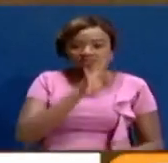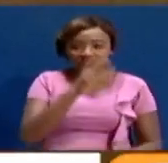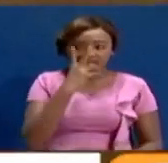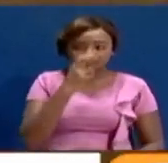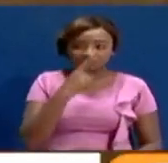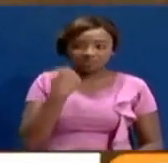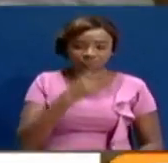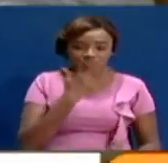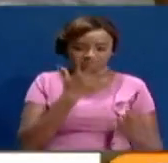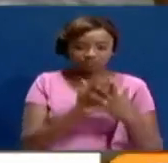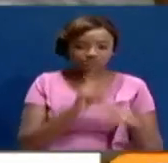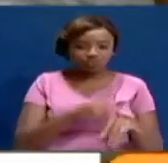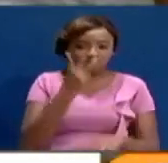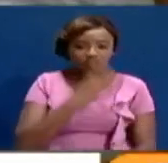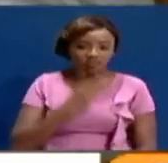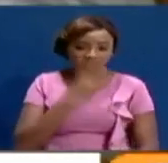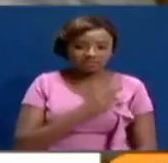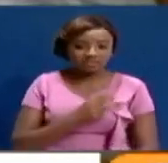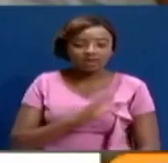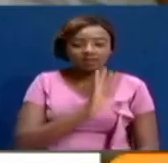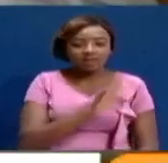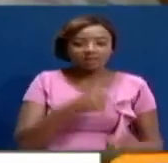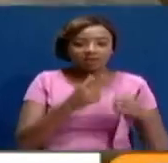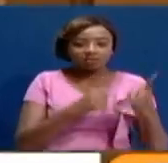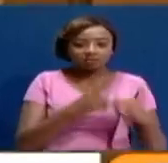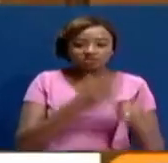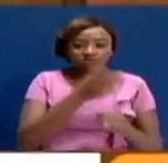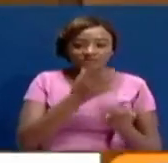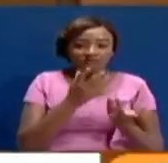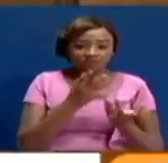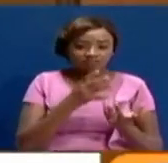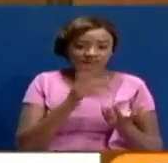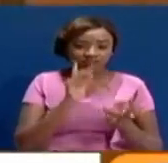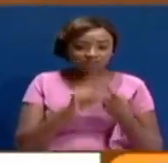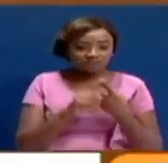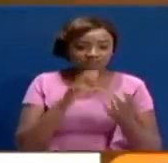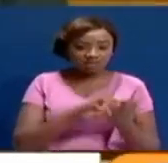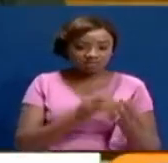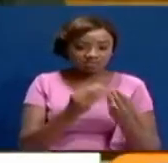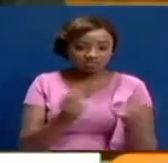arraigned on Wednesday. They will remain in custody until their case is mentioned Monday.